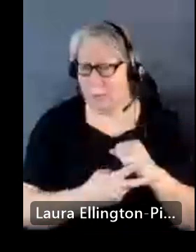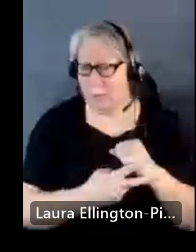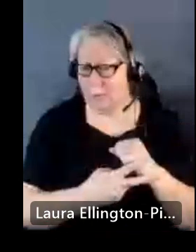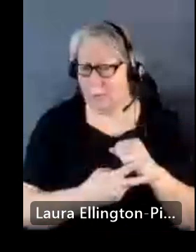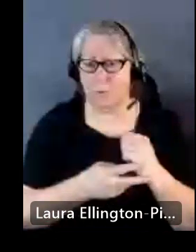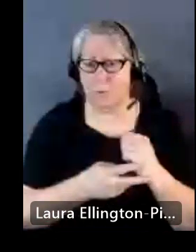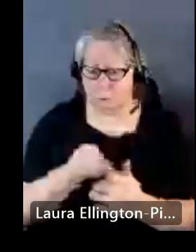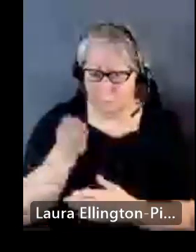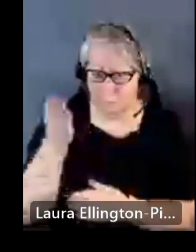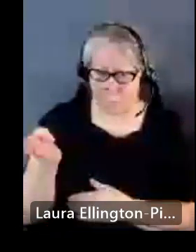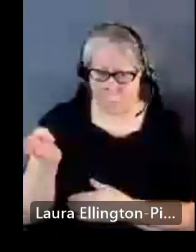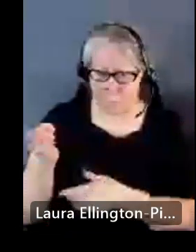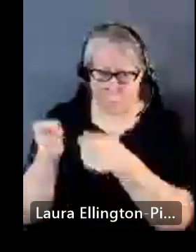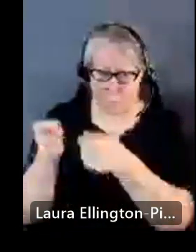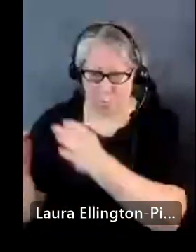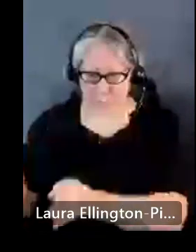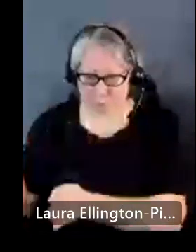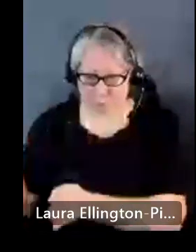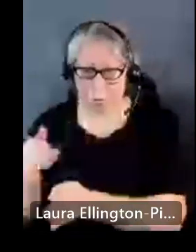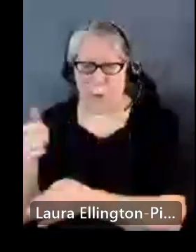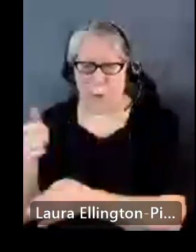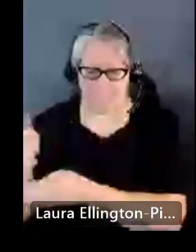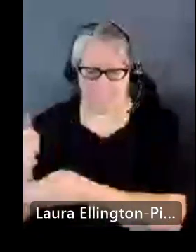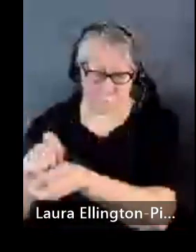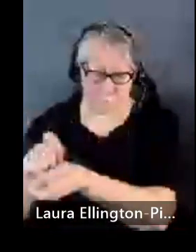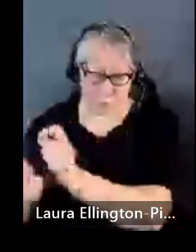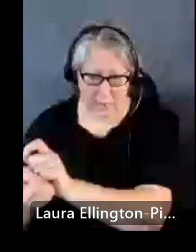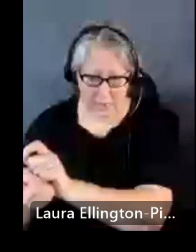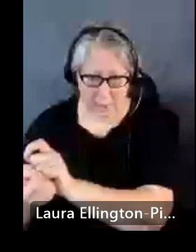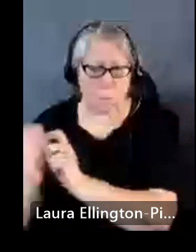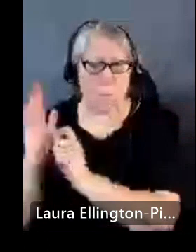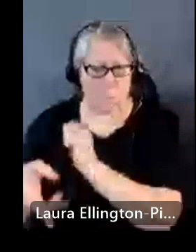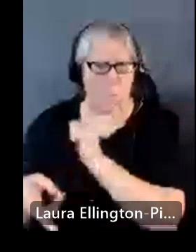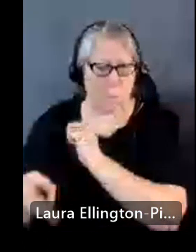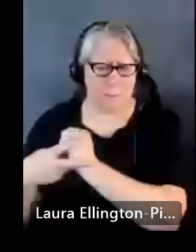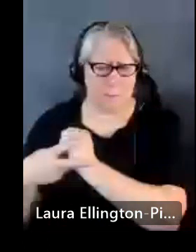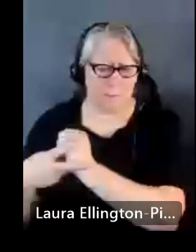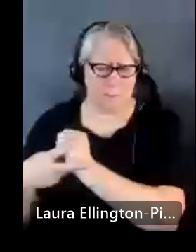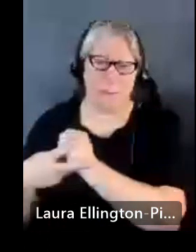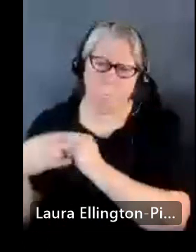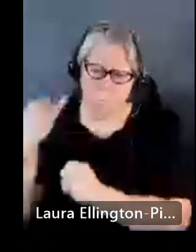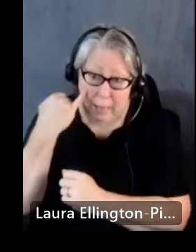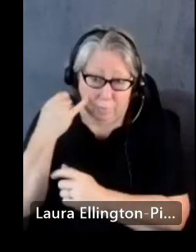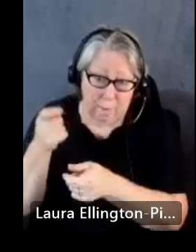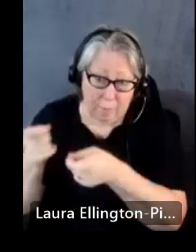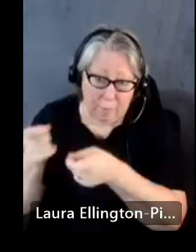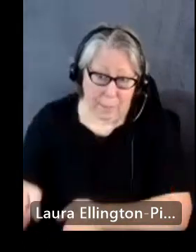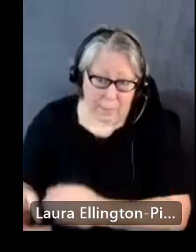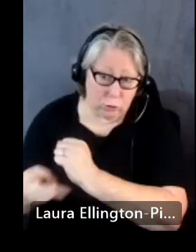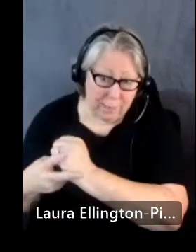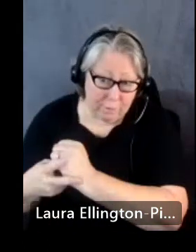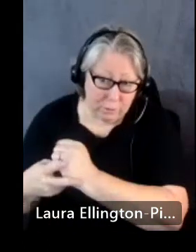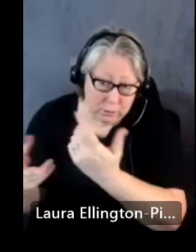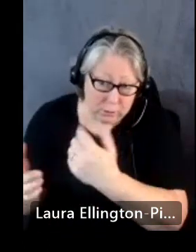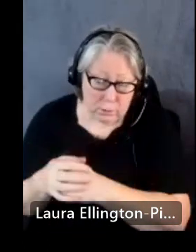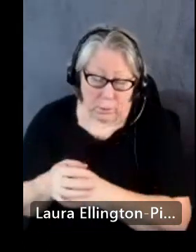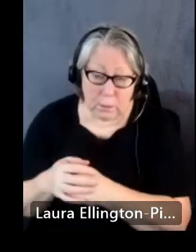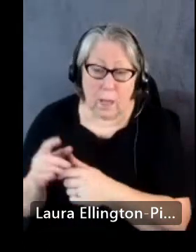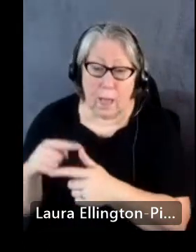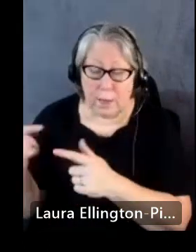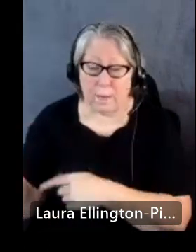manager makes a change to the record or the form, then that would be saved as long as they save it. And then if they send it back to you, then you would